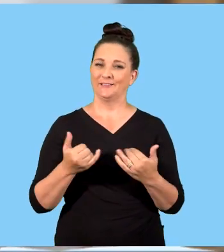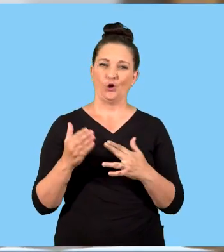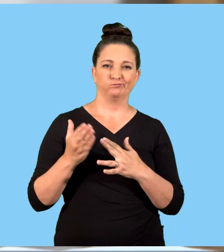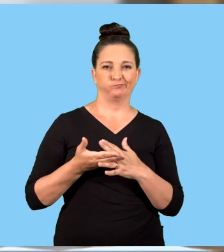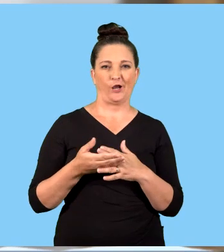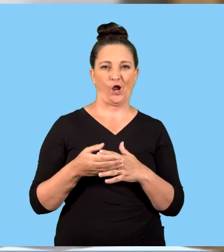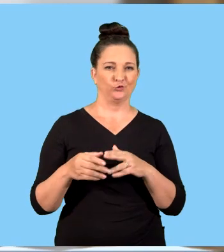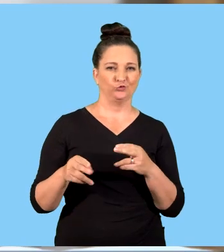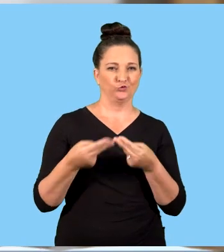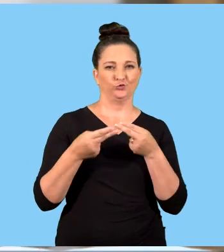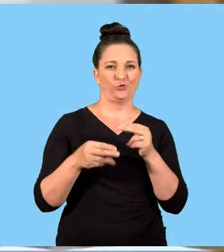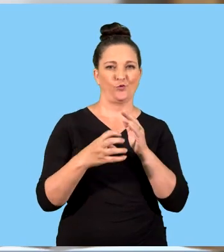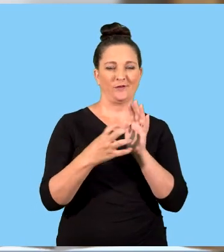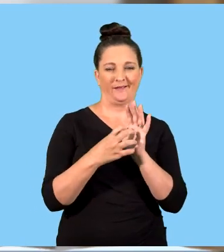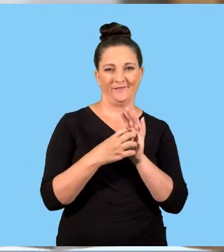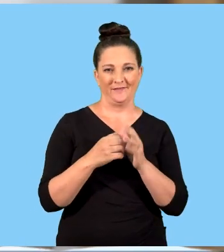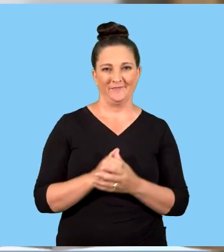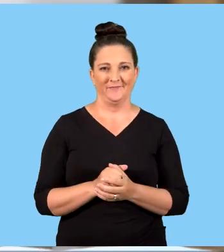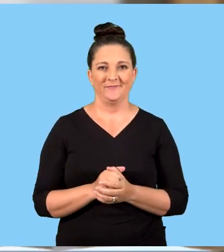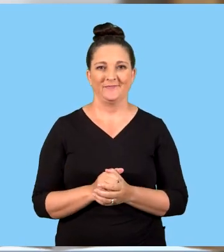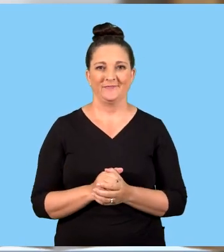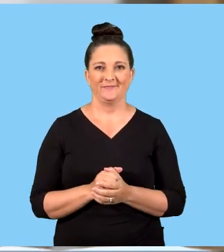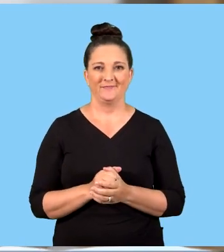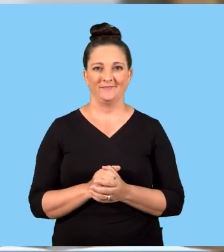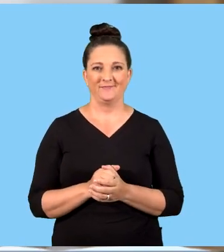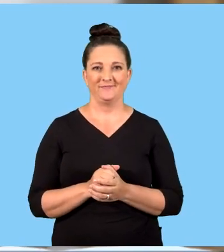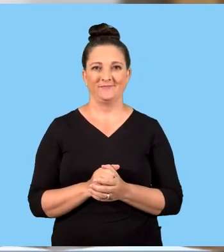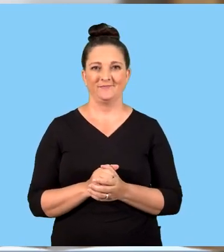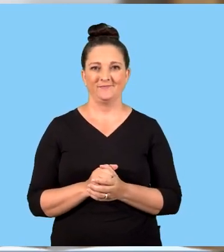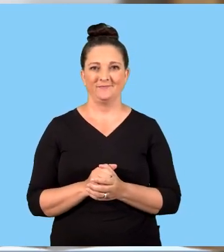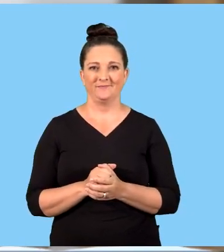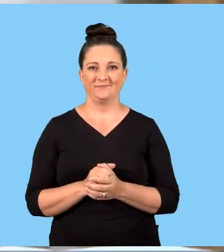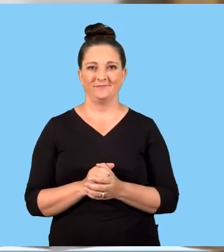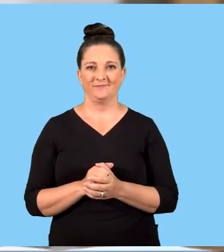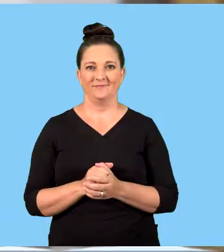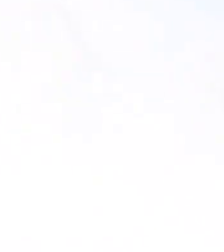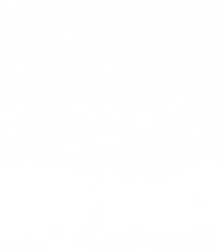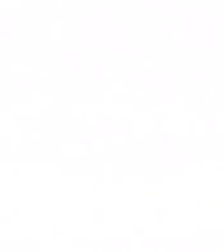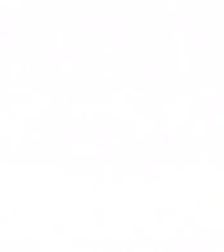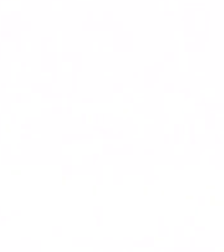Right, everyone, let's take a short ad break. When we get back, I will carry on. Thank you.